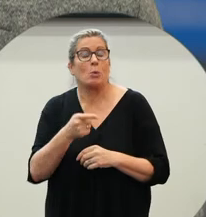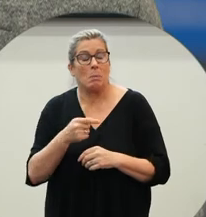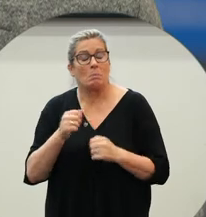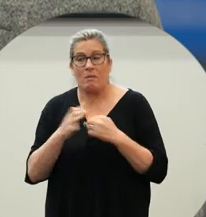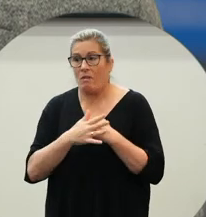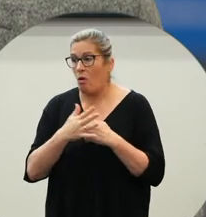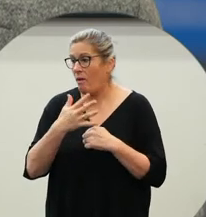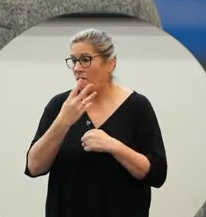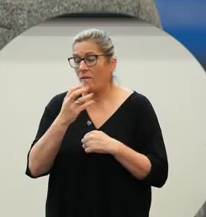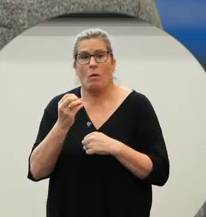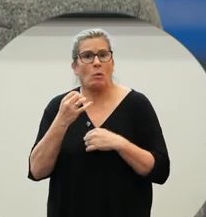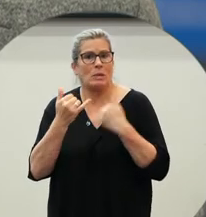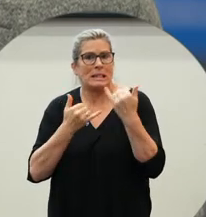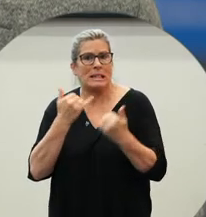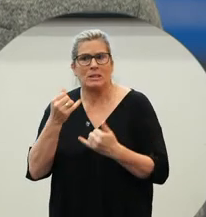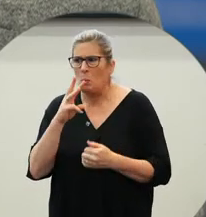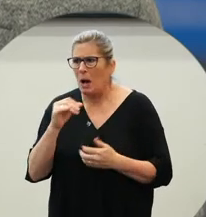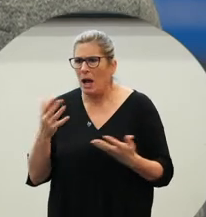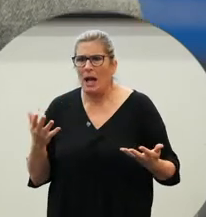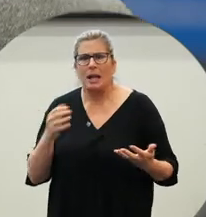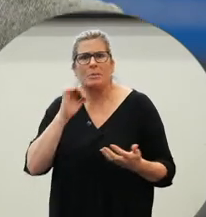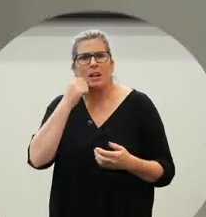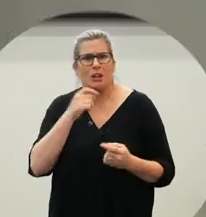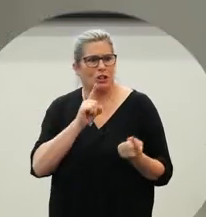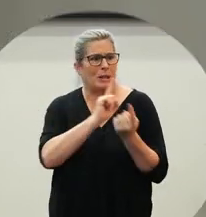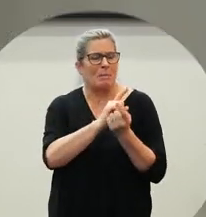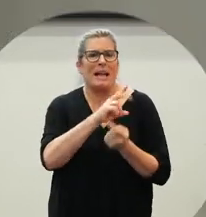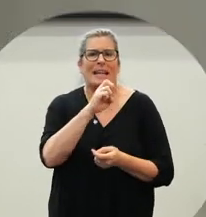Why? Well, she met Eddie Gallagher then. And